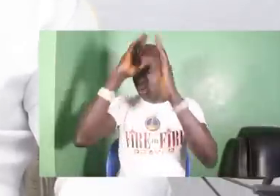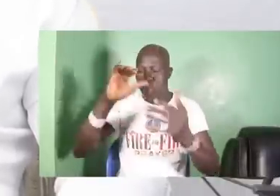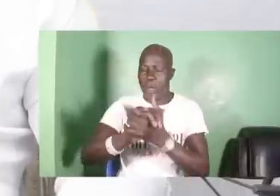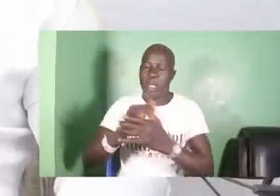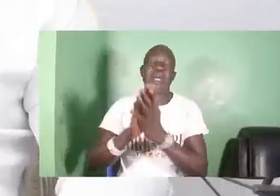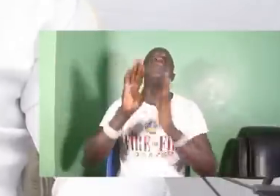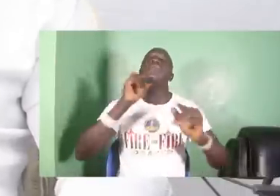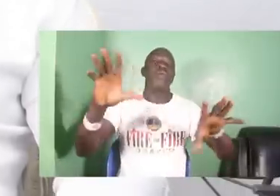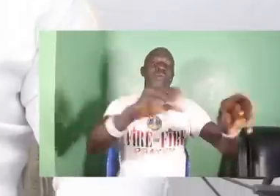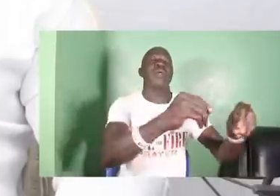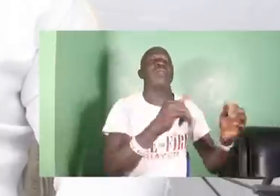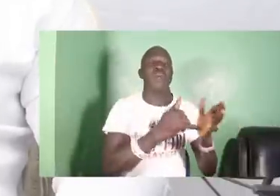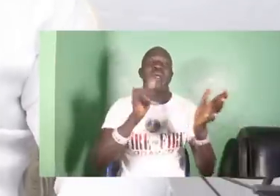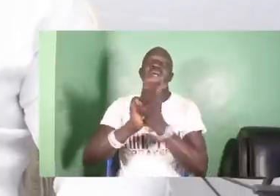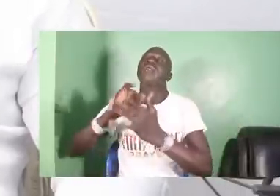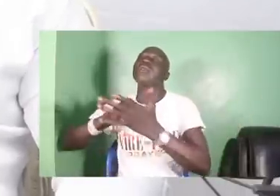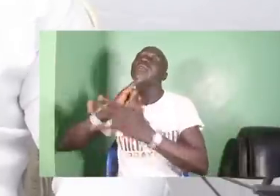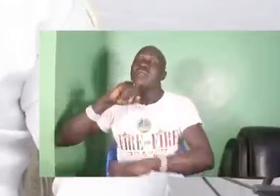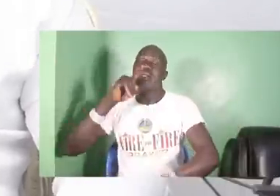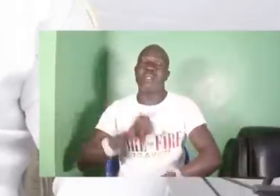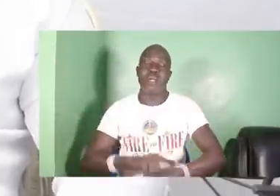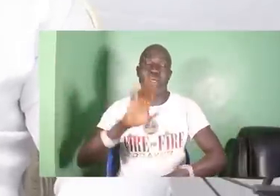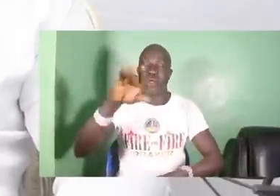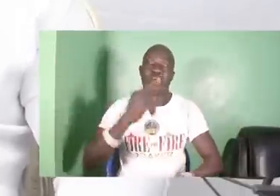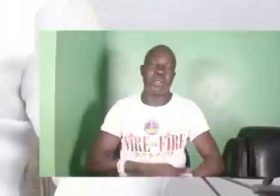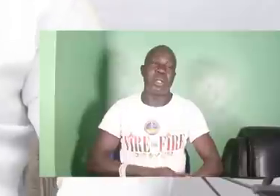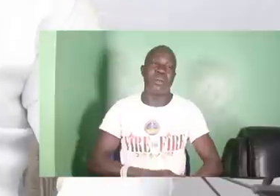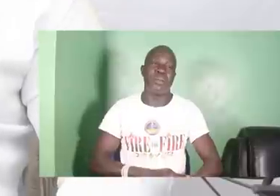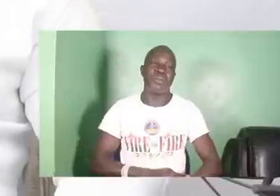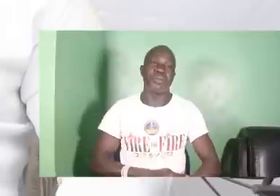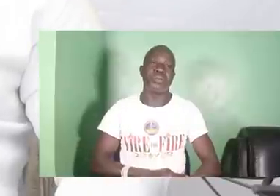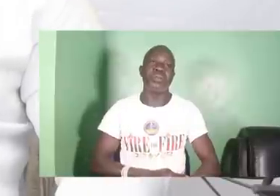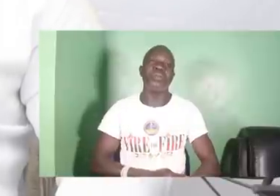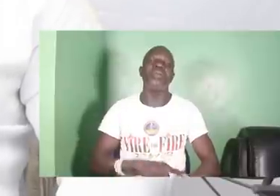out there say you will not get it back. He said it's a high time.